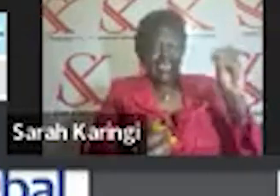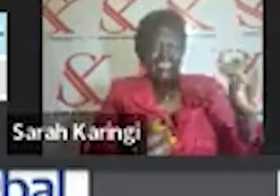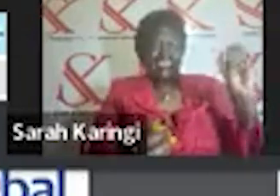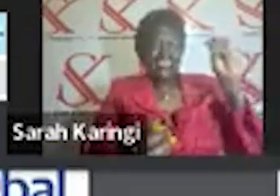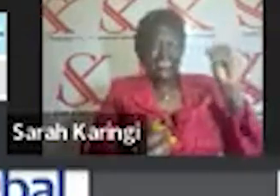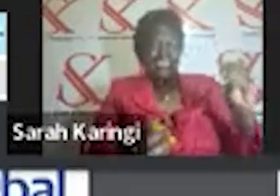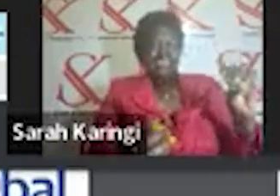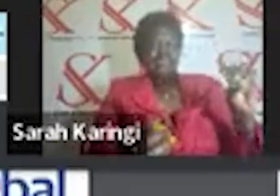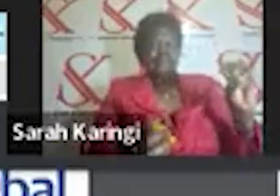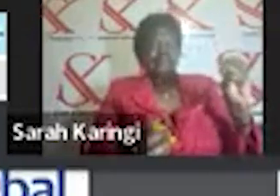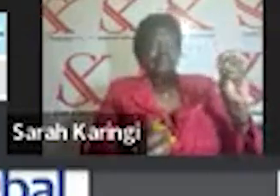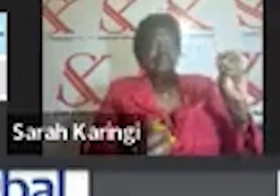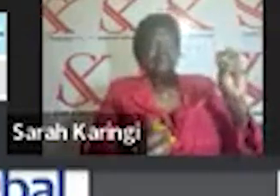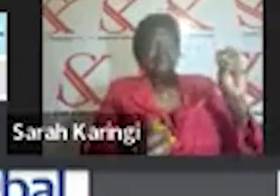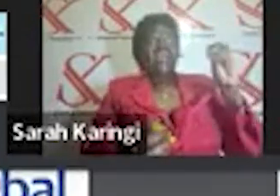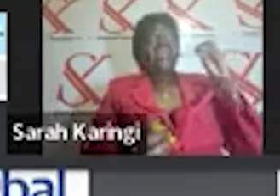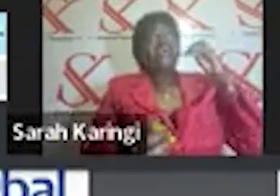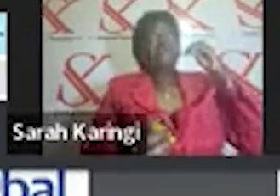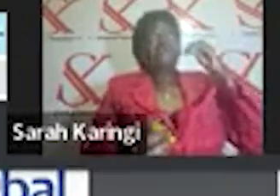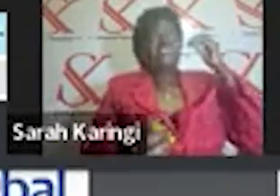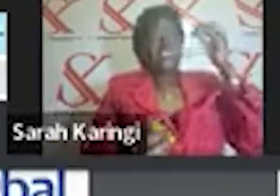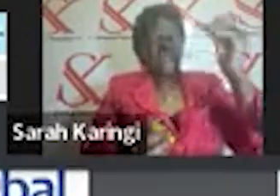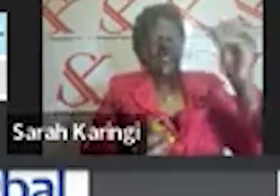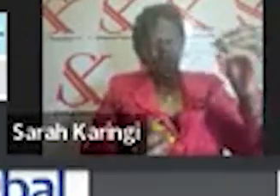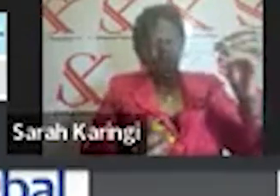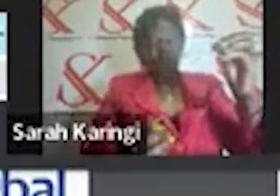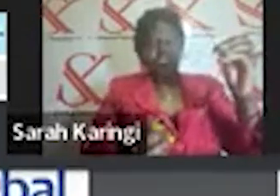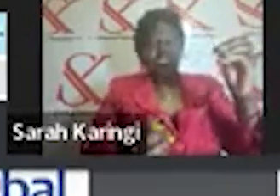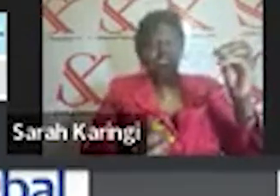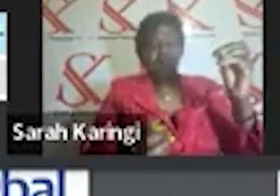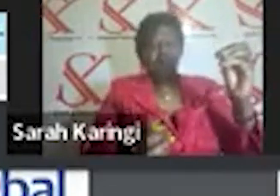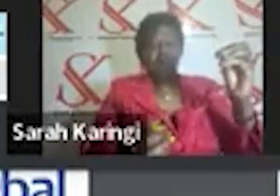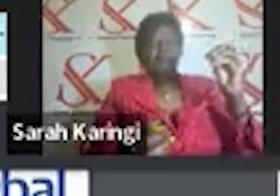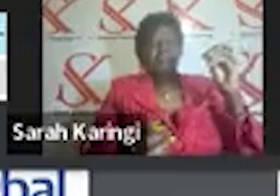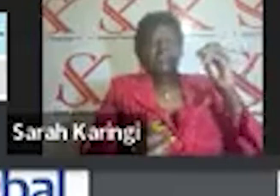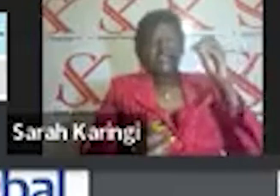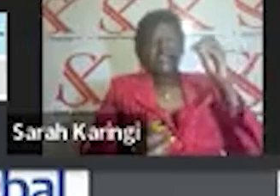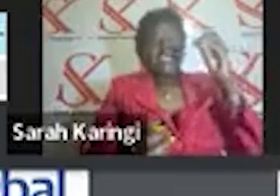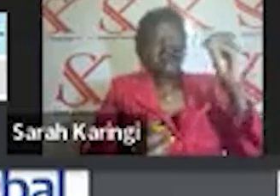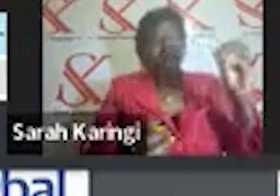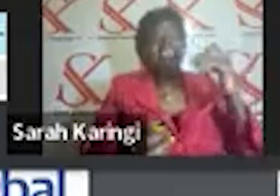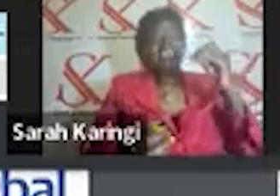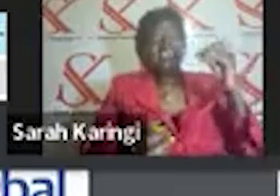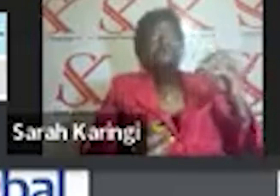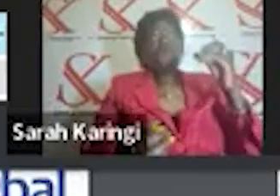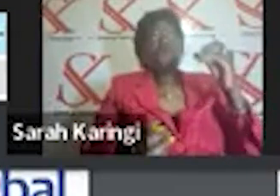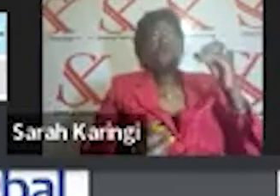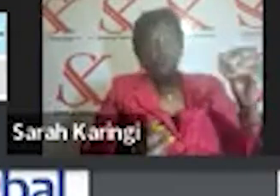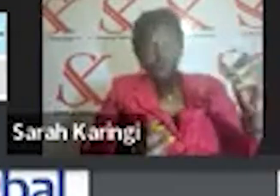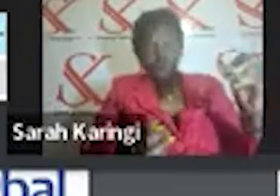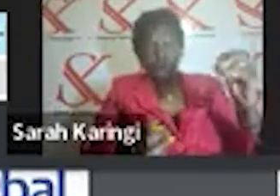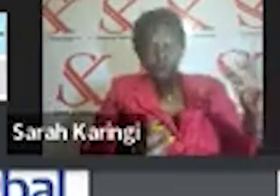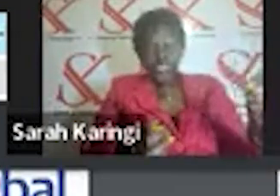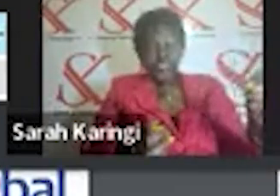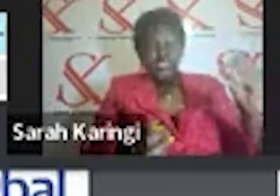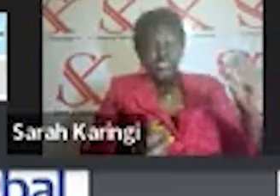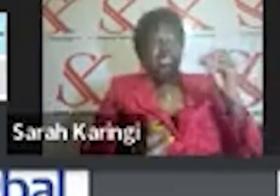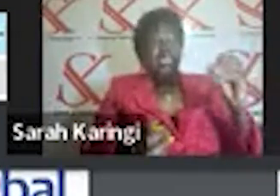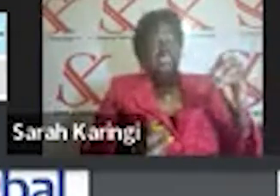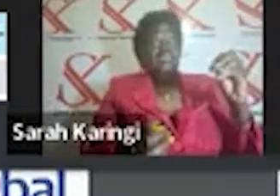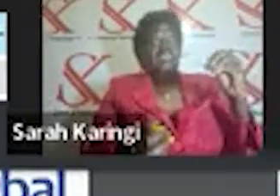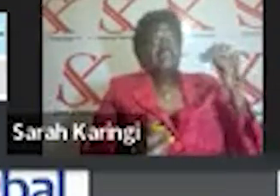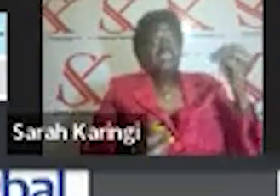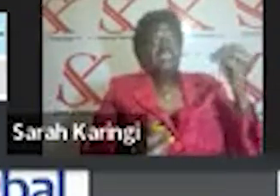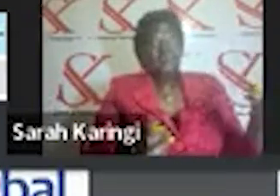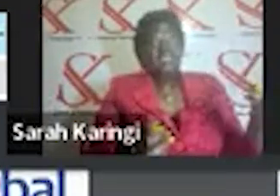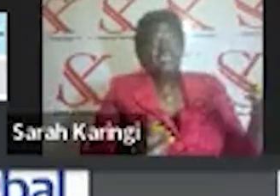That art I have kept improving all the time. I have been able to grow so much